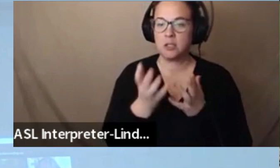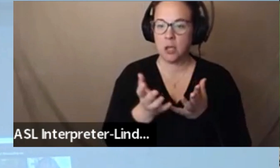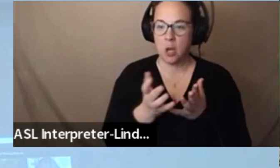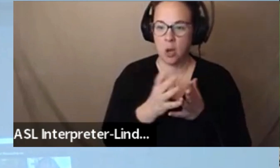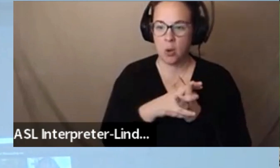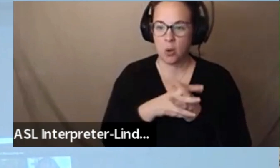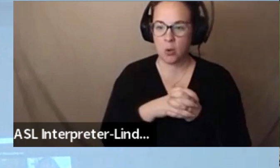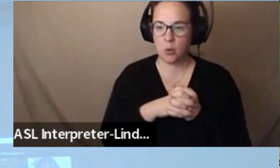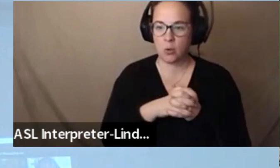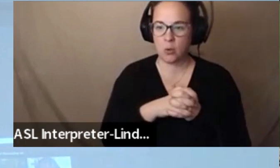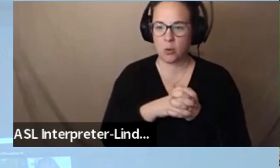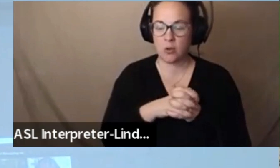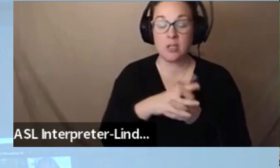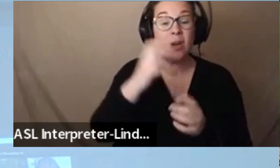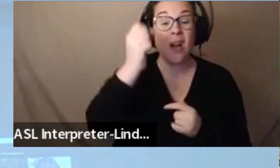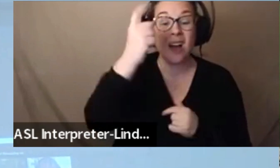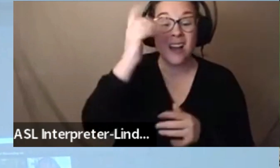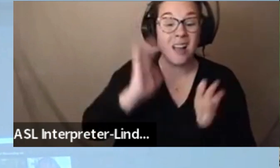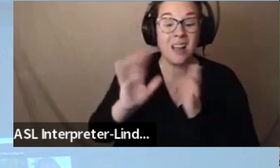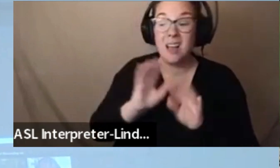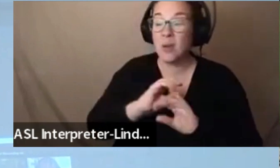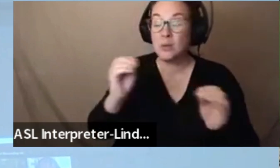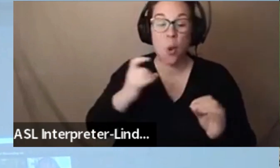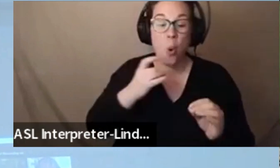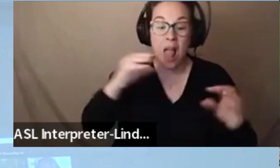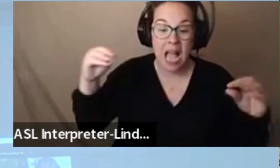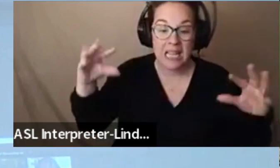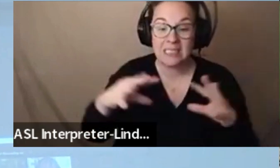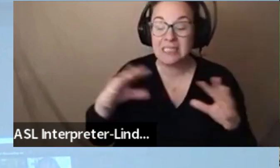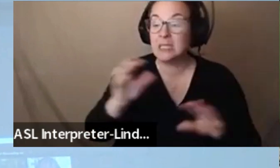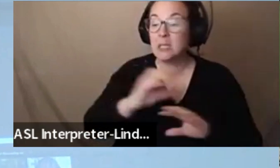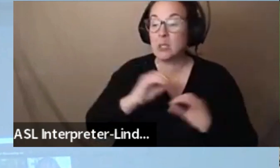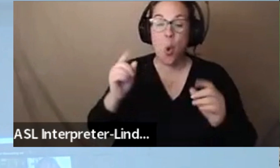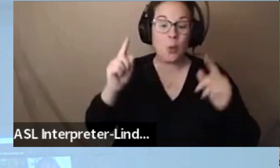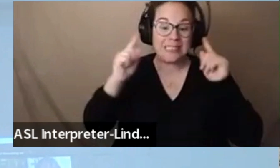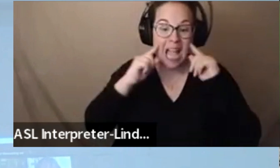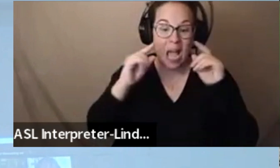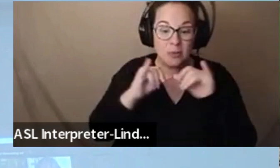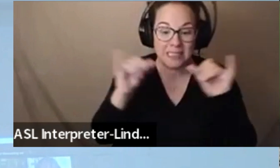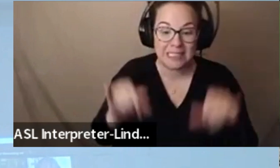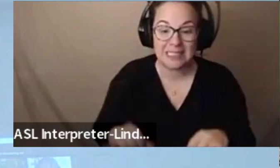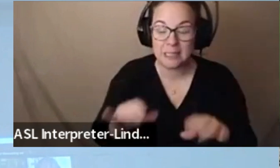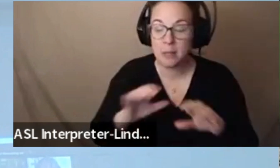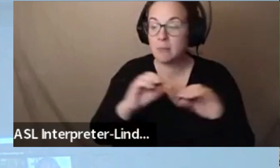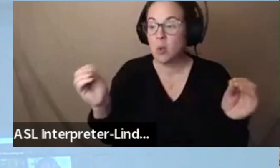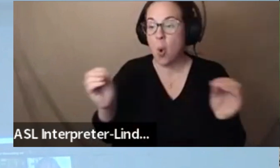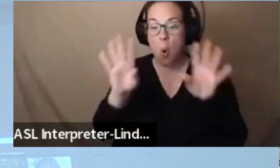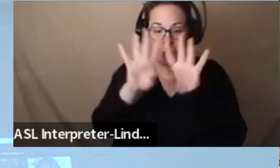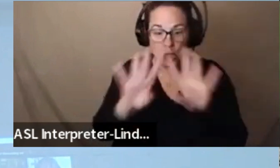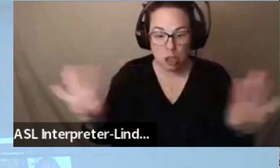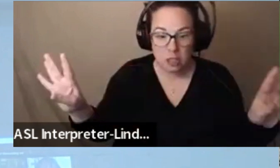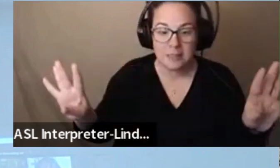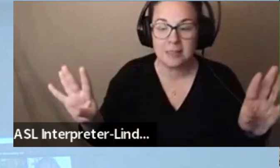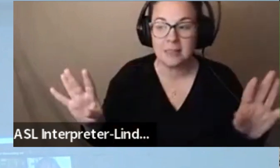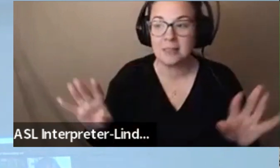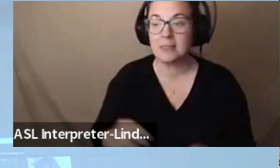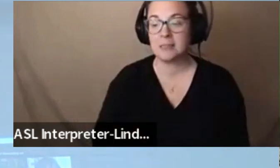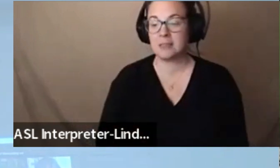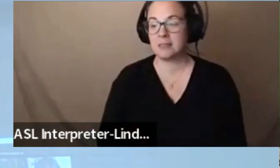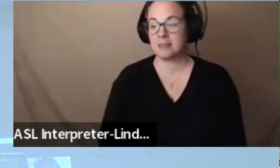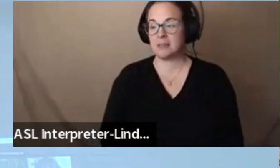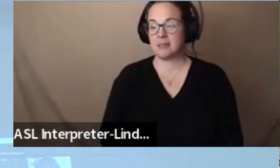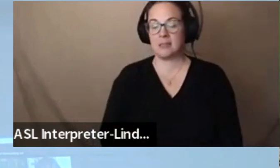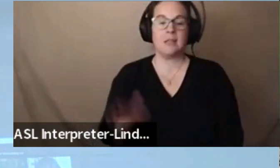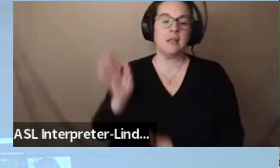let's assume that, the way it was so stripped down, wasn't it? There were no lights. There were no sound systems. There were no curtains. It